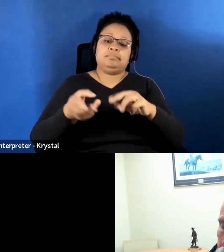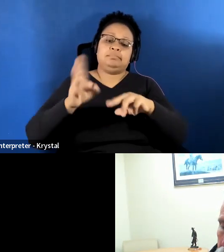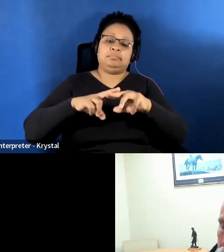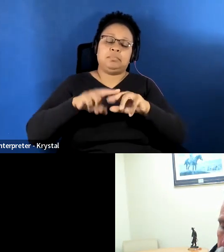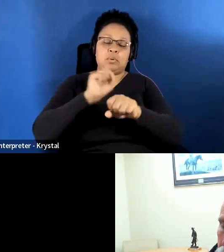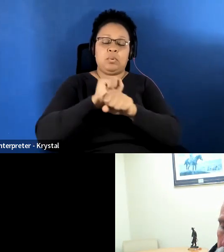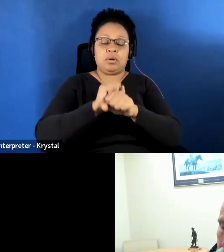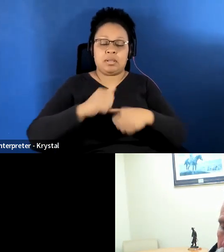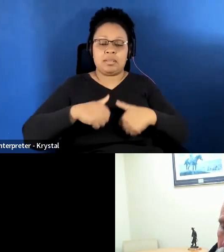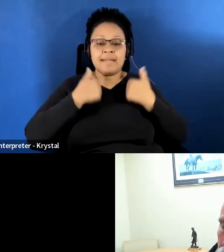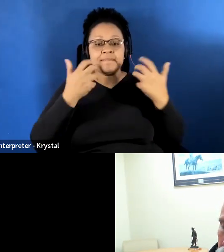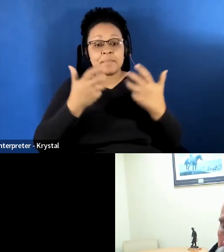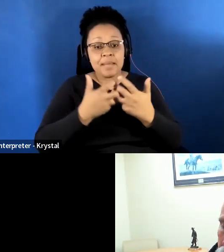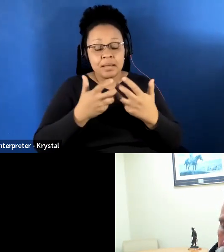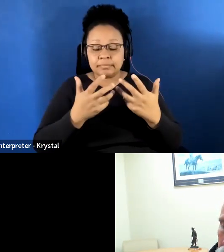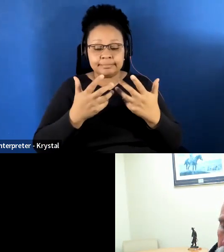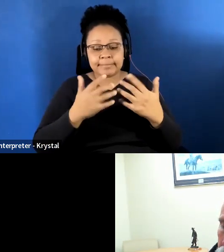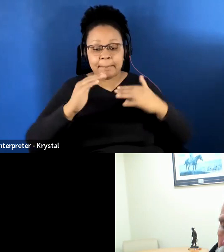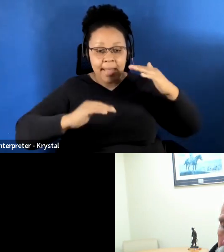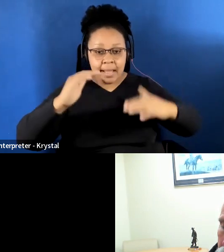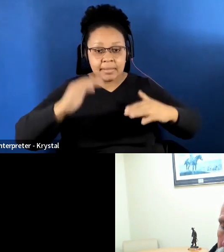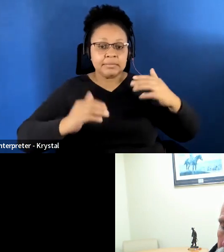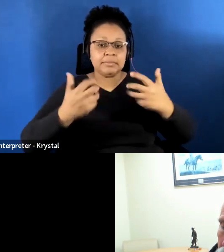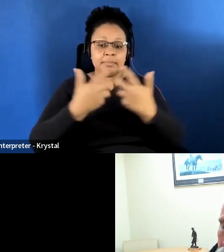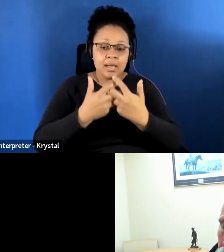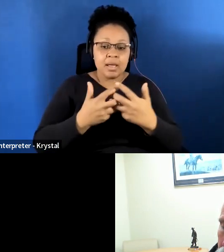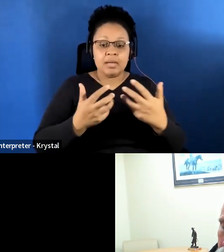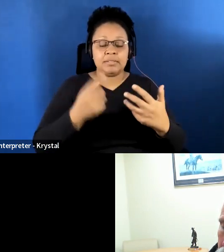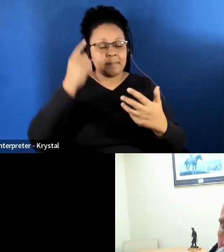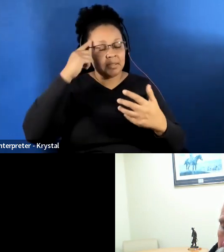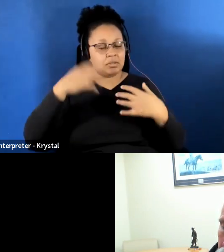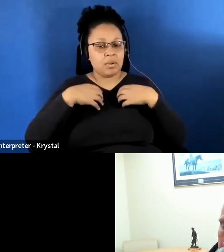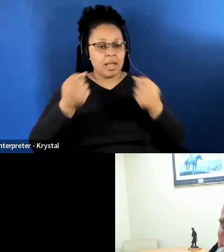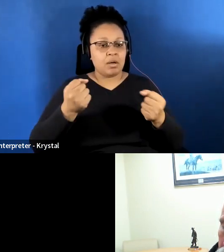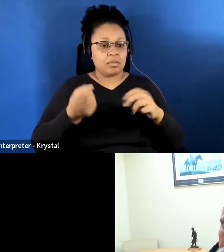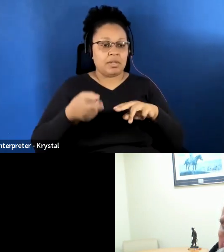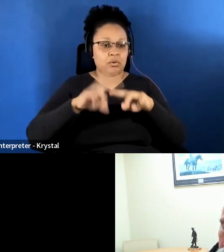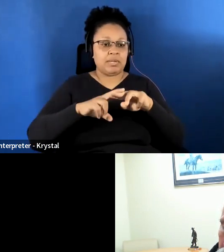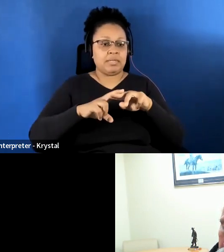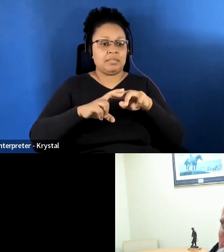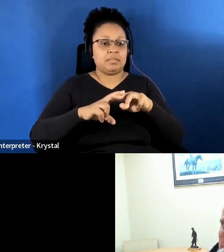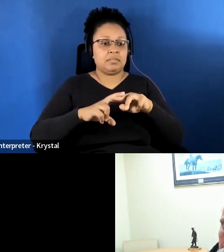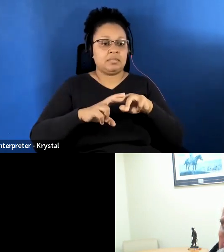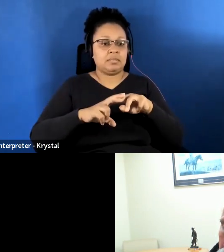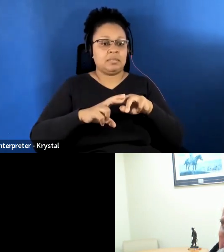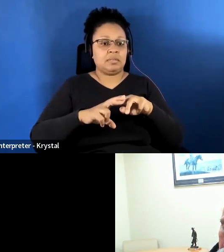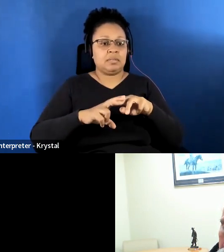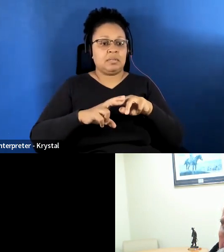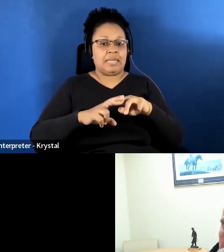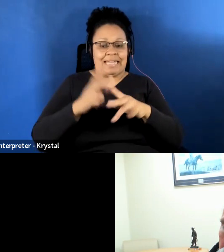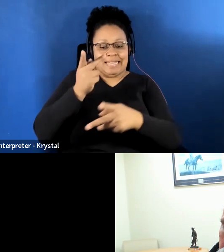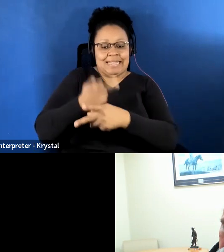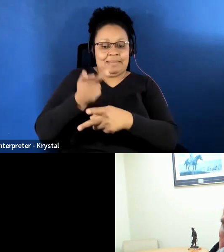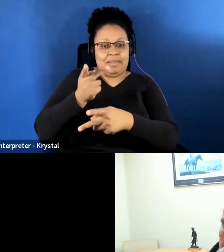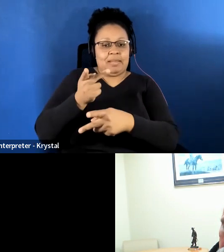for staff members, their mental health, and it has increased their rates of retention